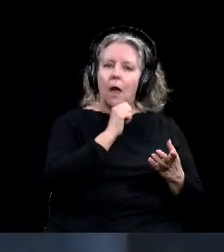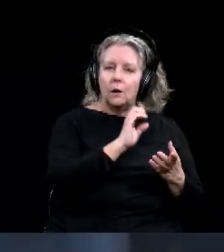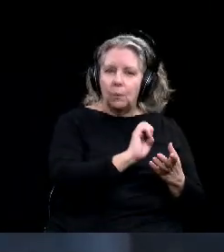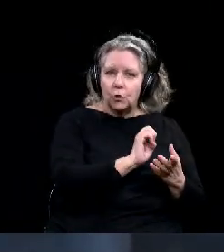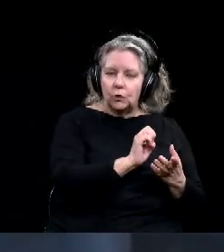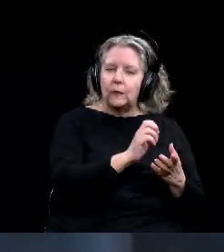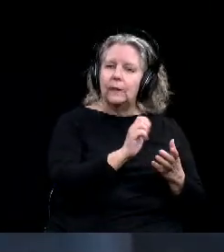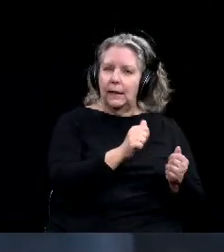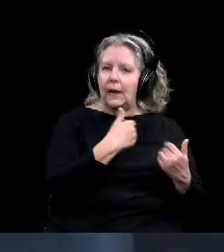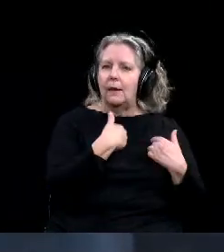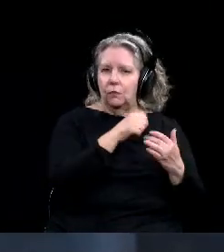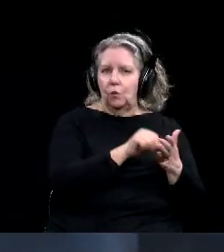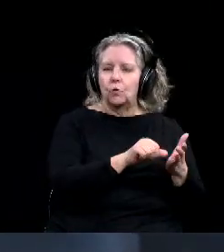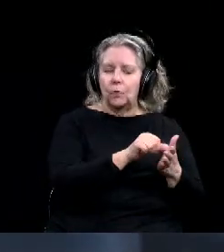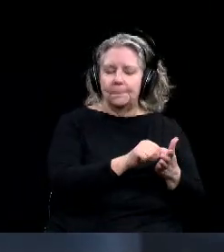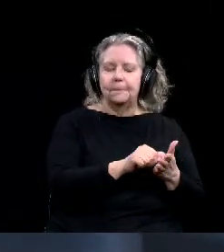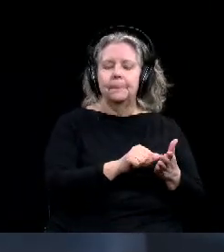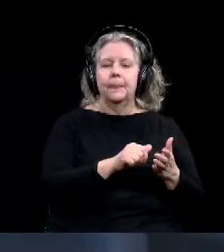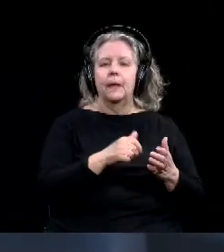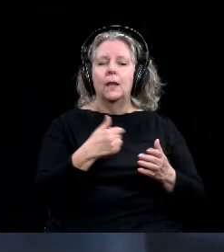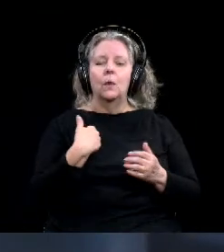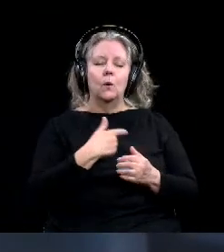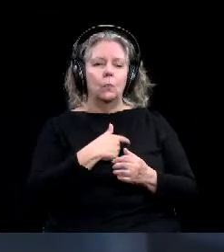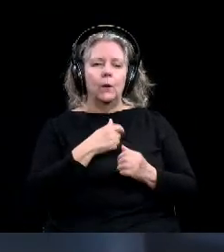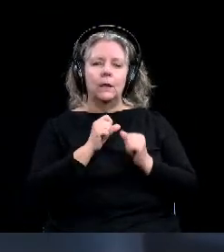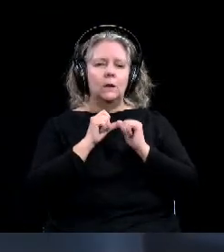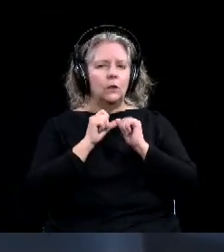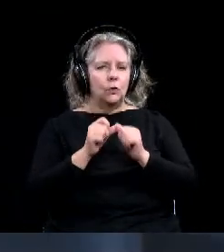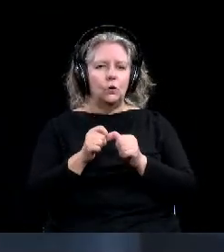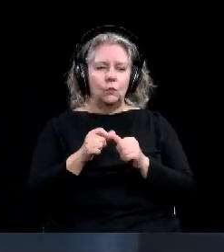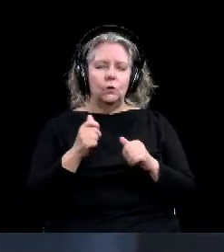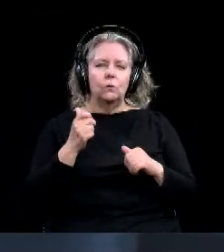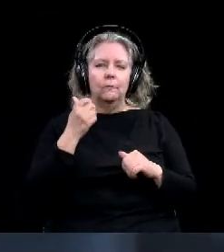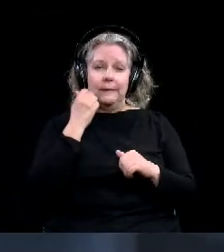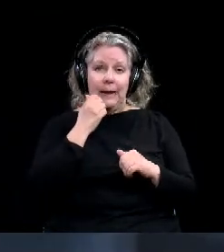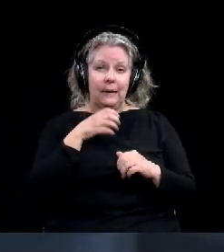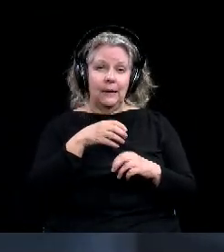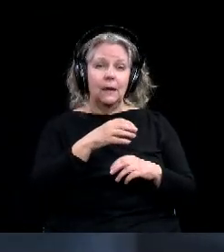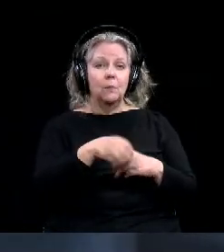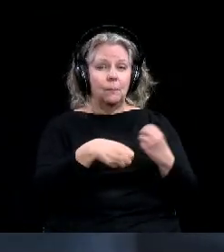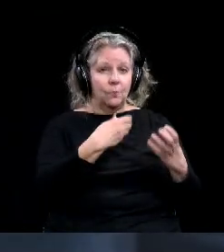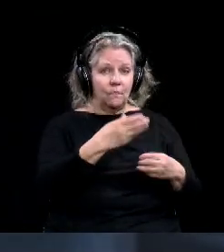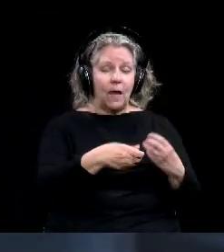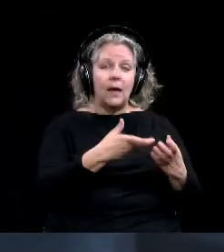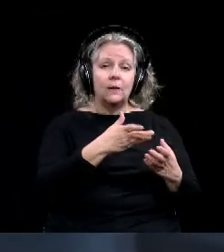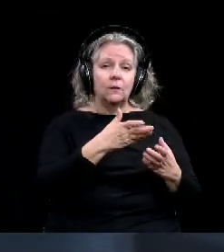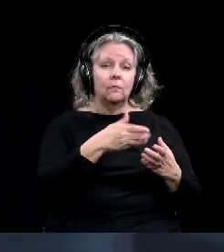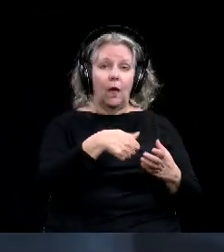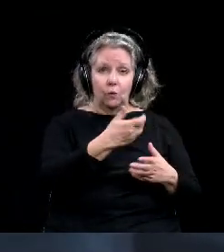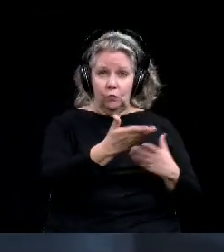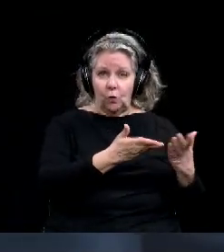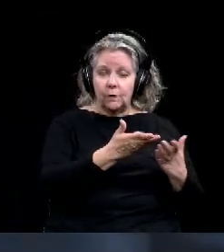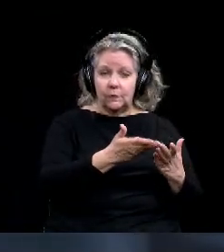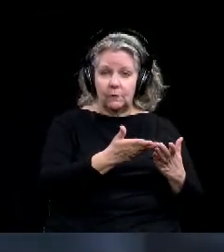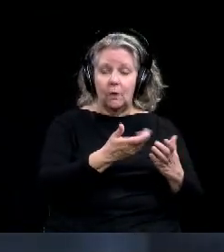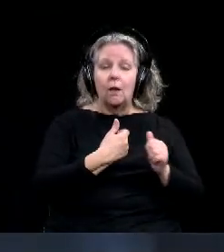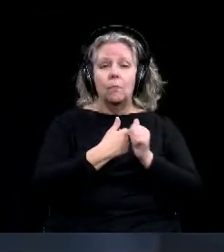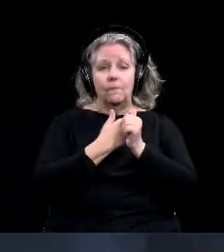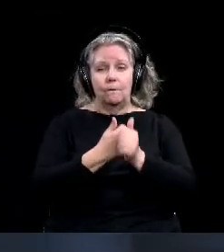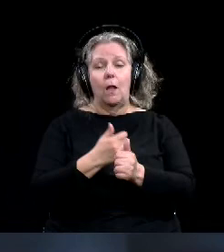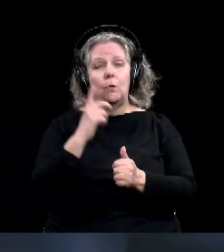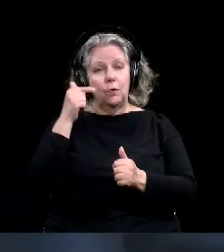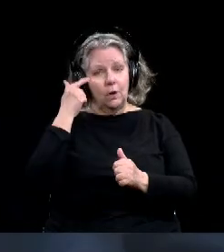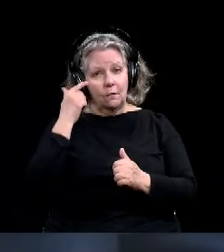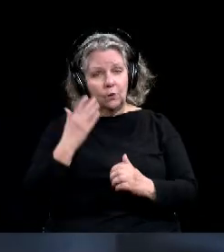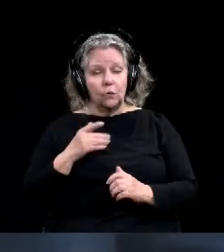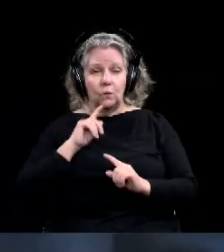provide these services in accordance with the governor's executive order. If staff and resources allow, we hope to continue with